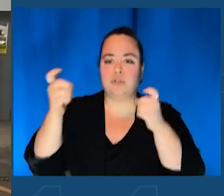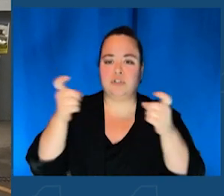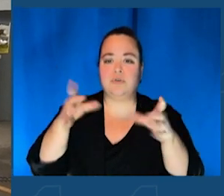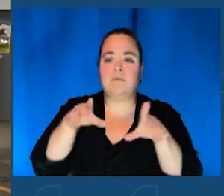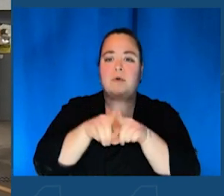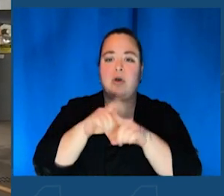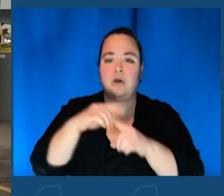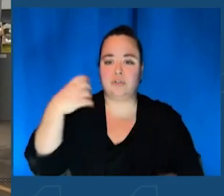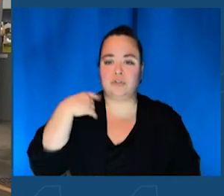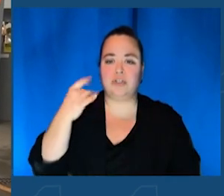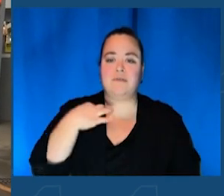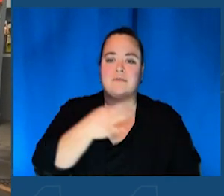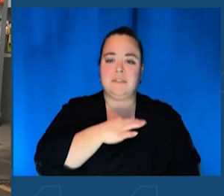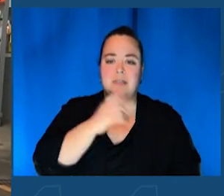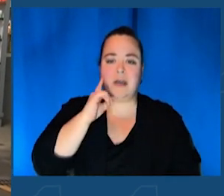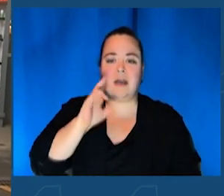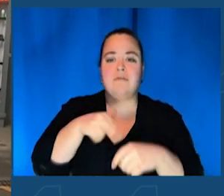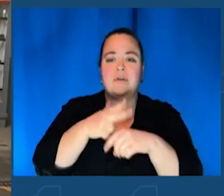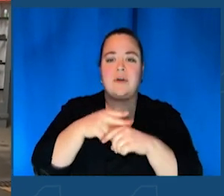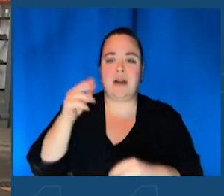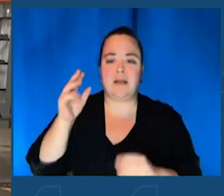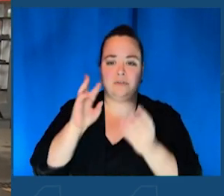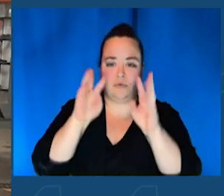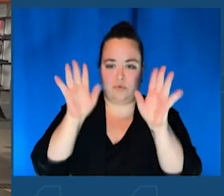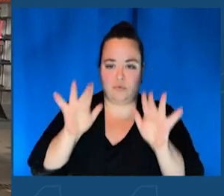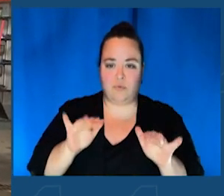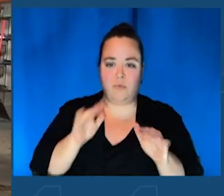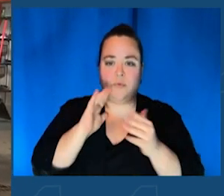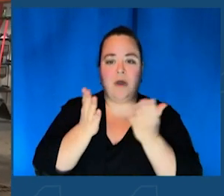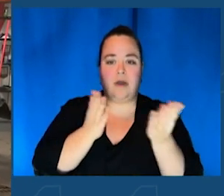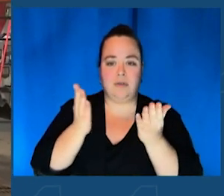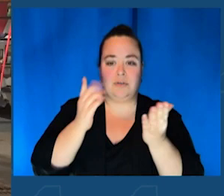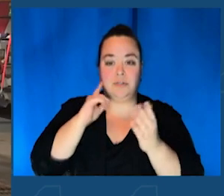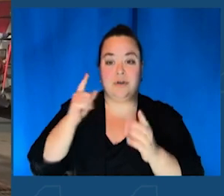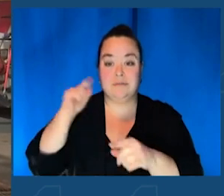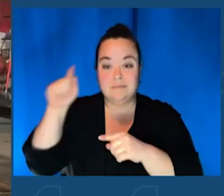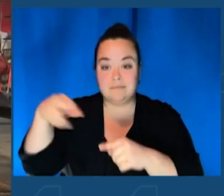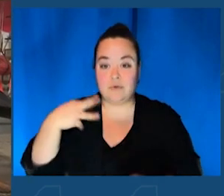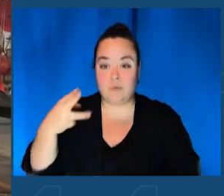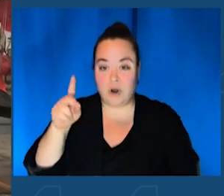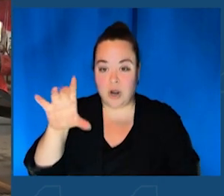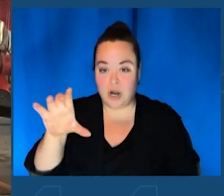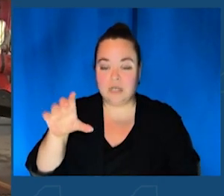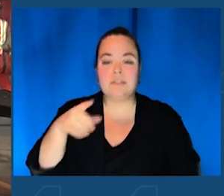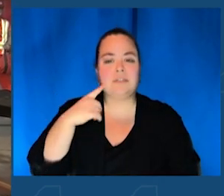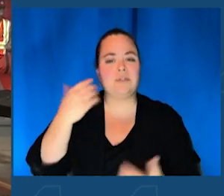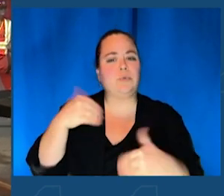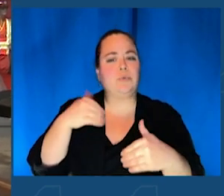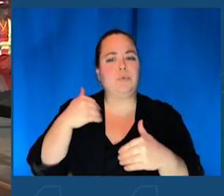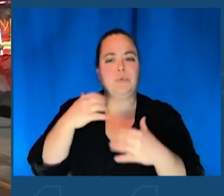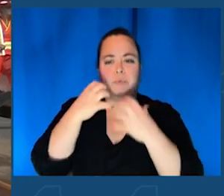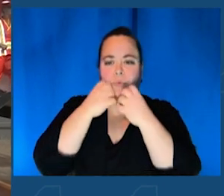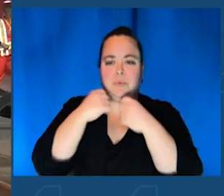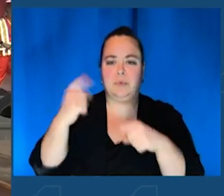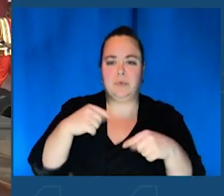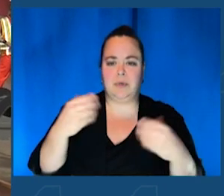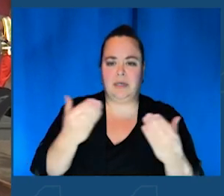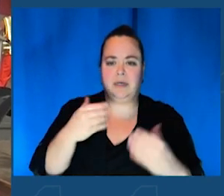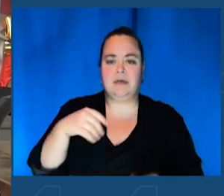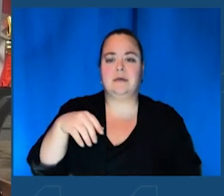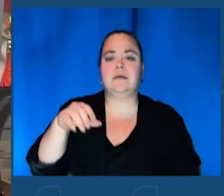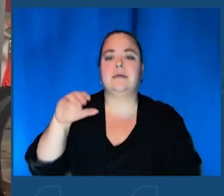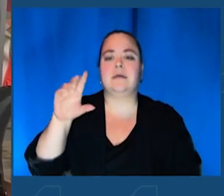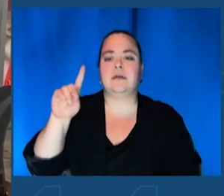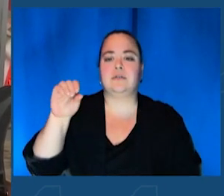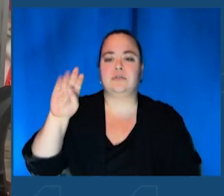Weather Service in Washington at one time. So she's been a real expert and an asset for us. Marie-Therese Dominguez, our Commissioner of the DOT,